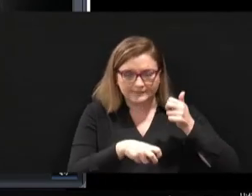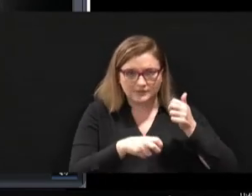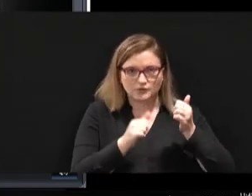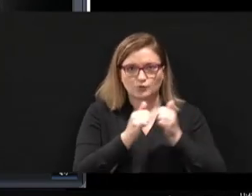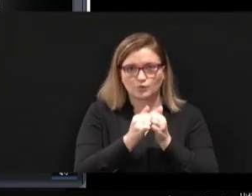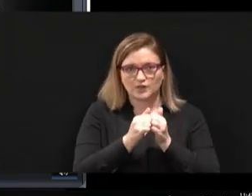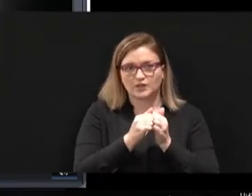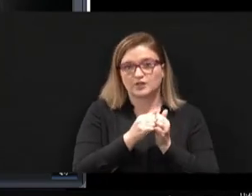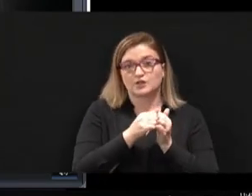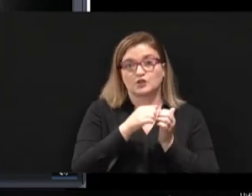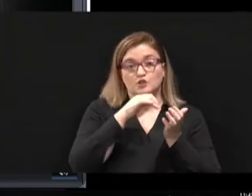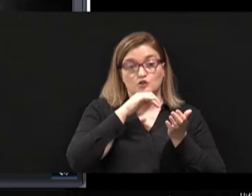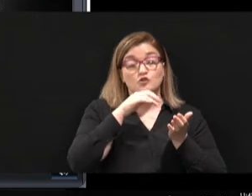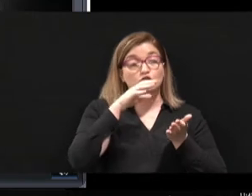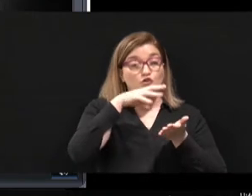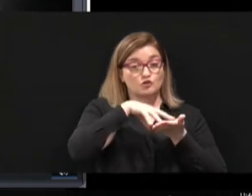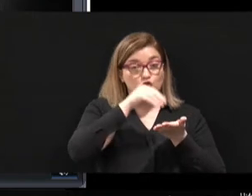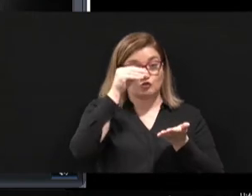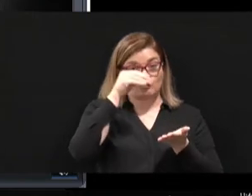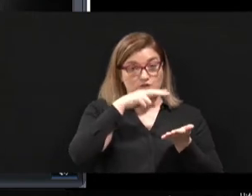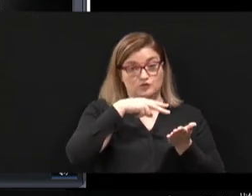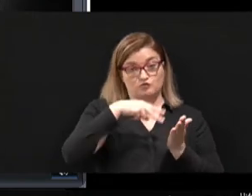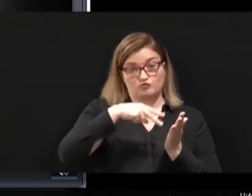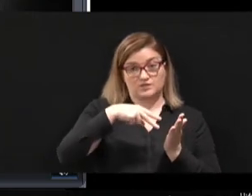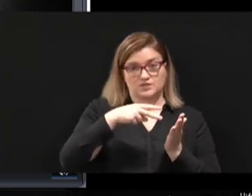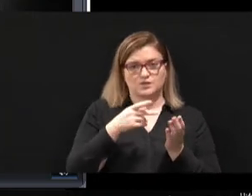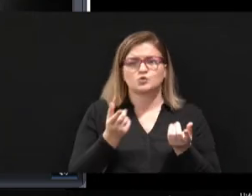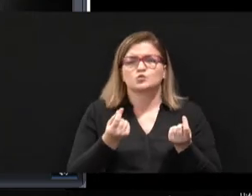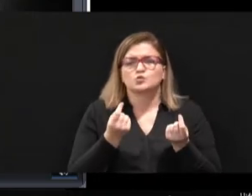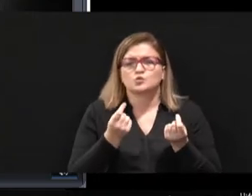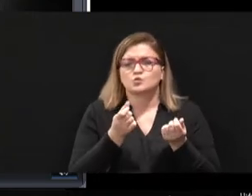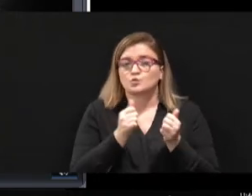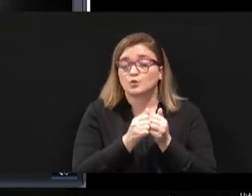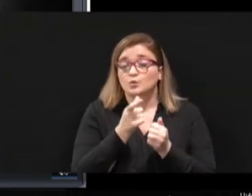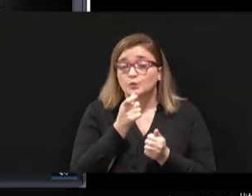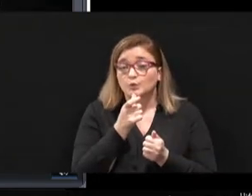to read. You would do this with kindergartners.